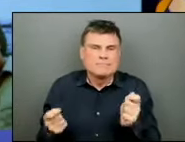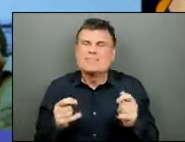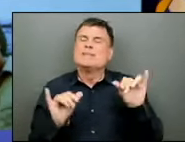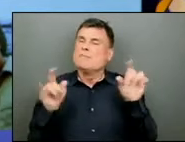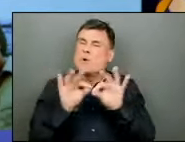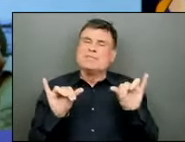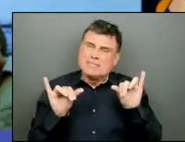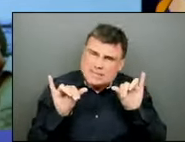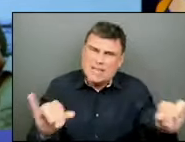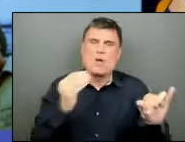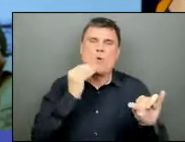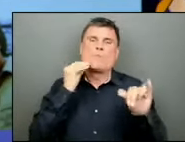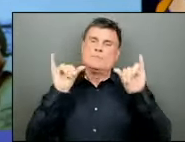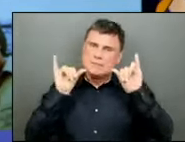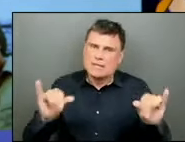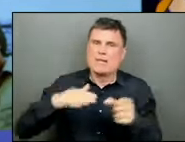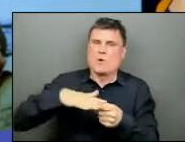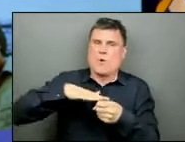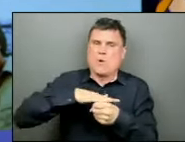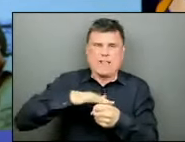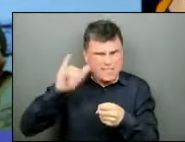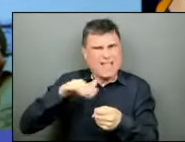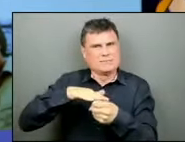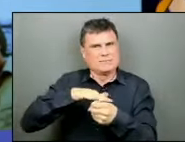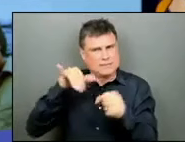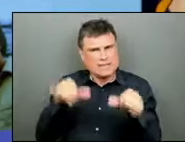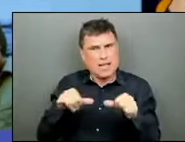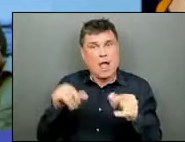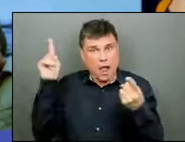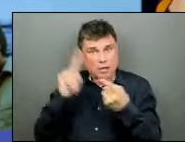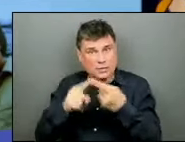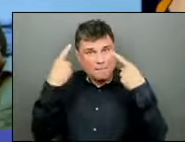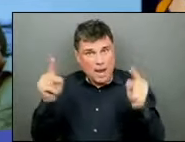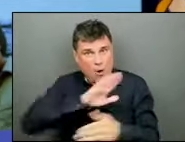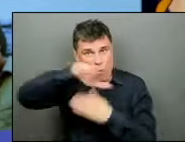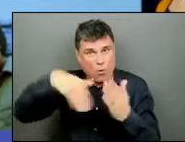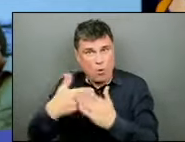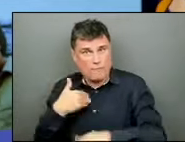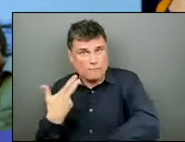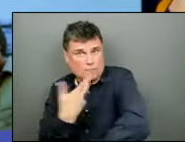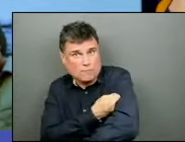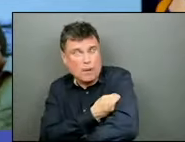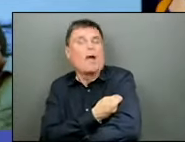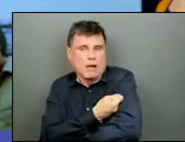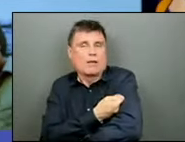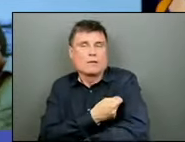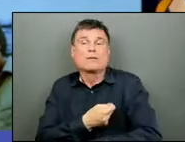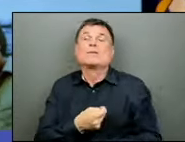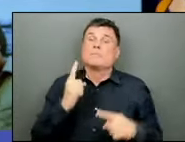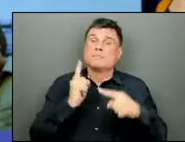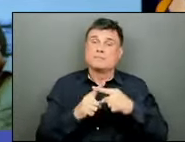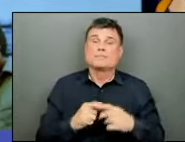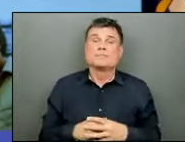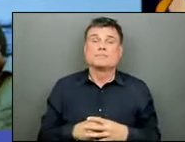25% dosage of vaccines that we have into people's arms. The notion of having a curfew is something that's not necessarily being